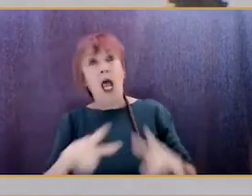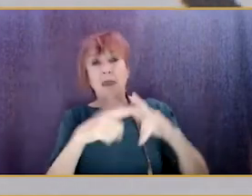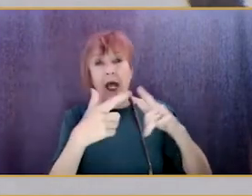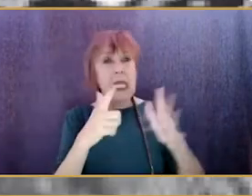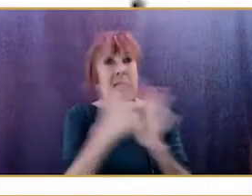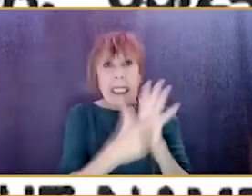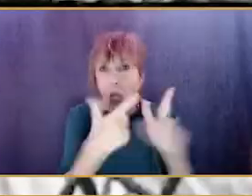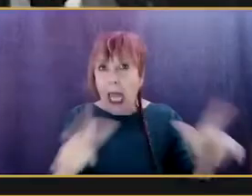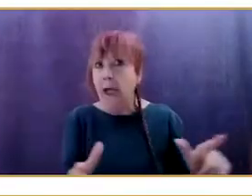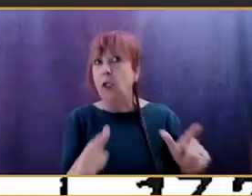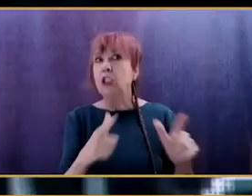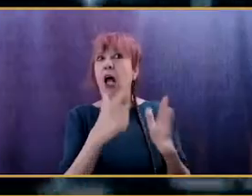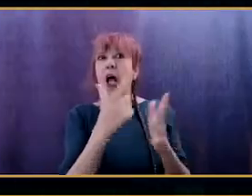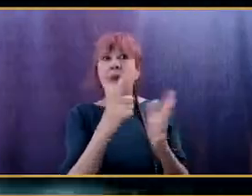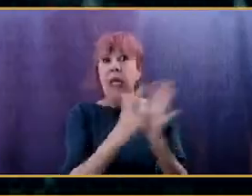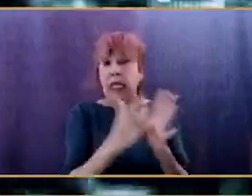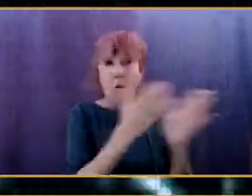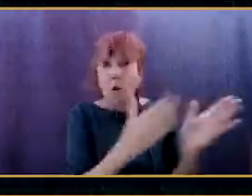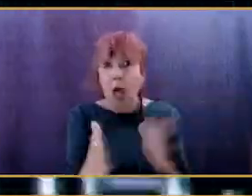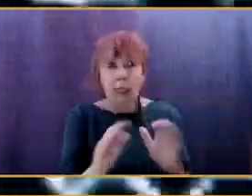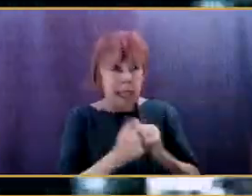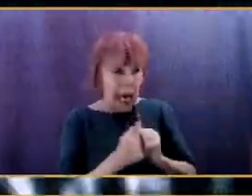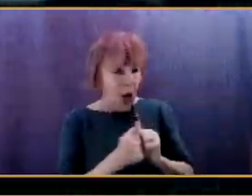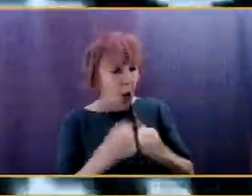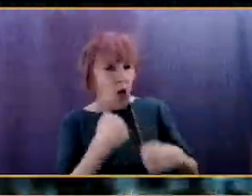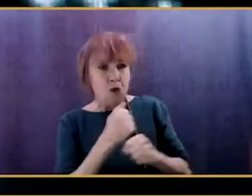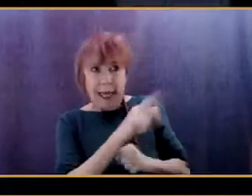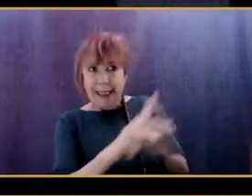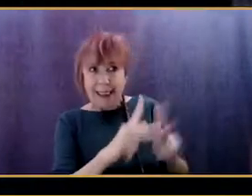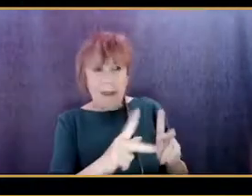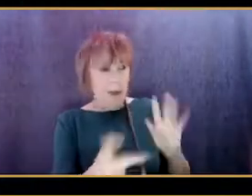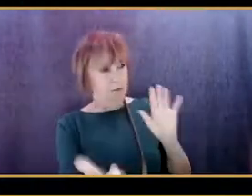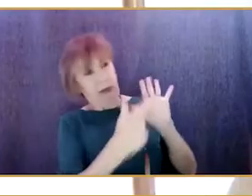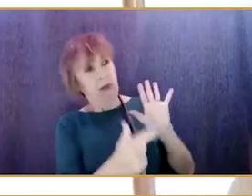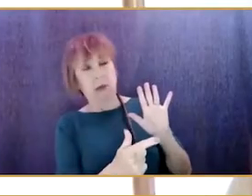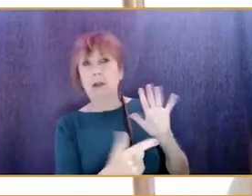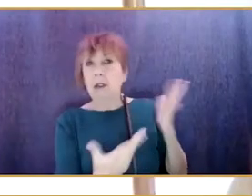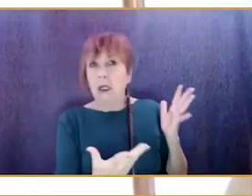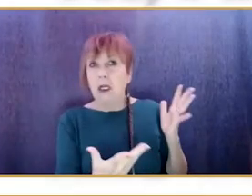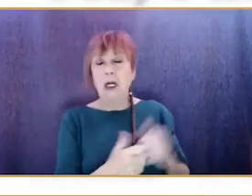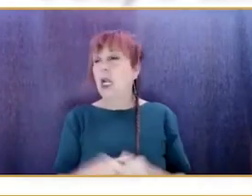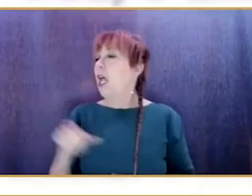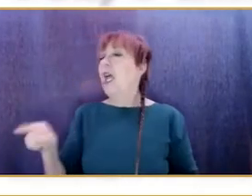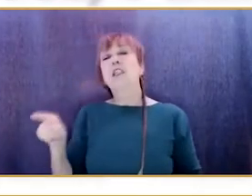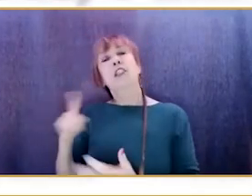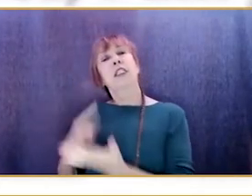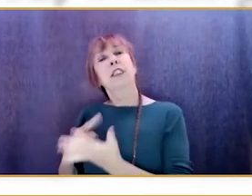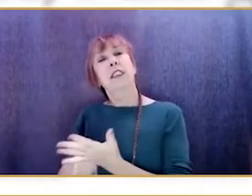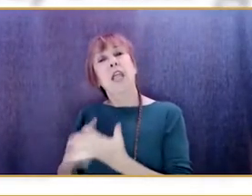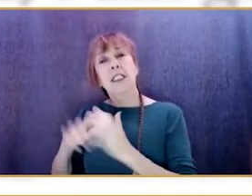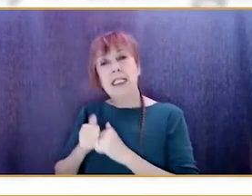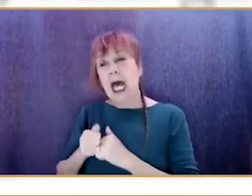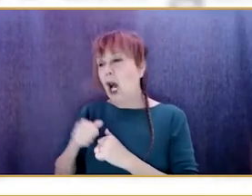legal strategies that were being used to make this population illegal and criminal She discusses